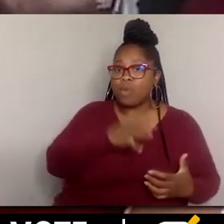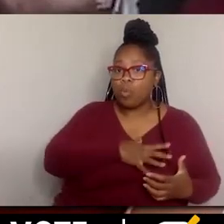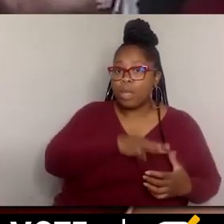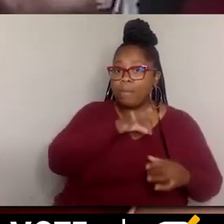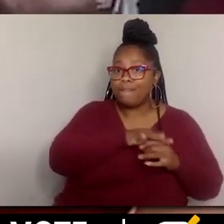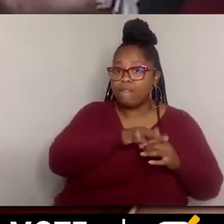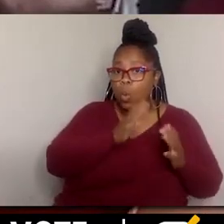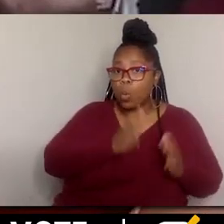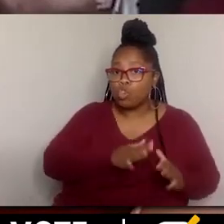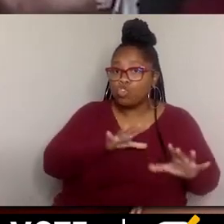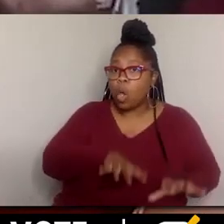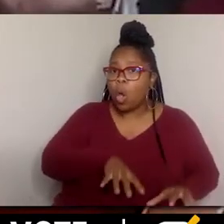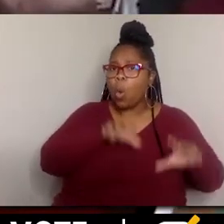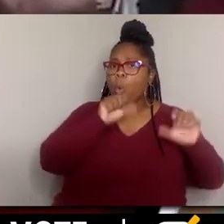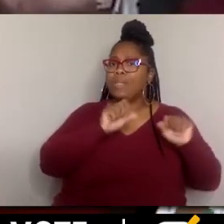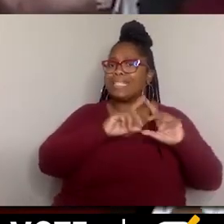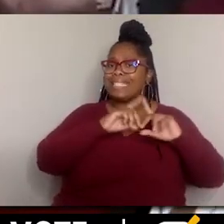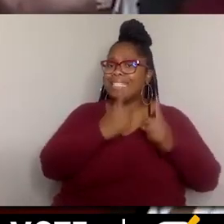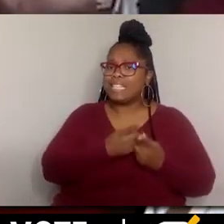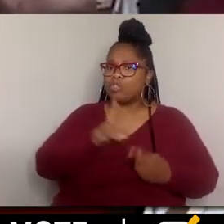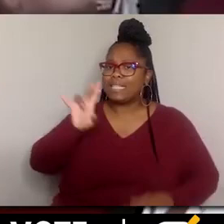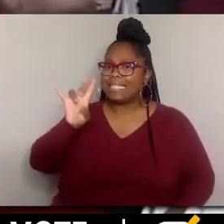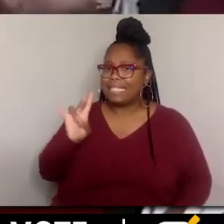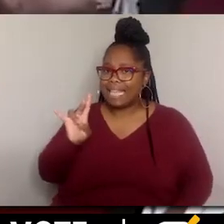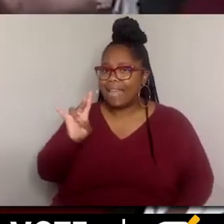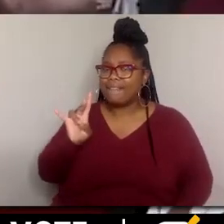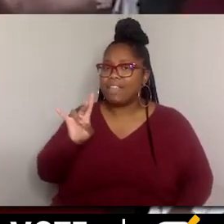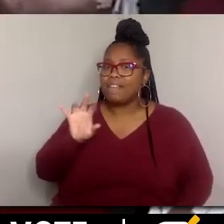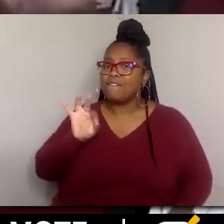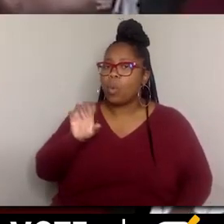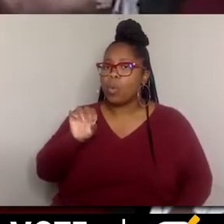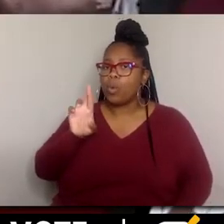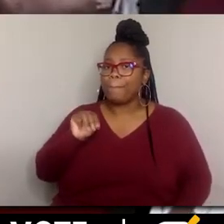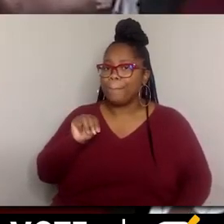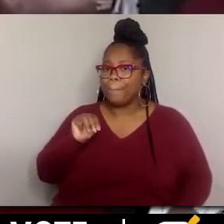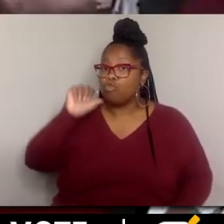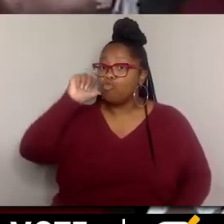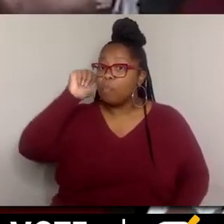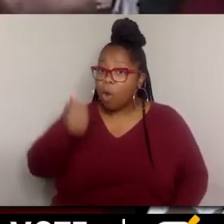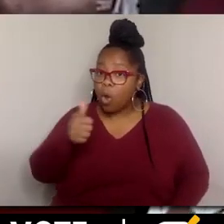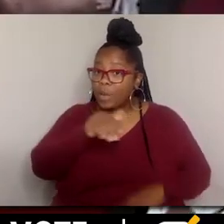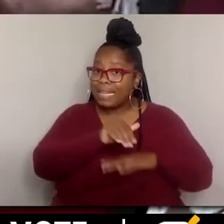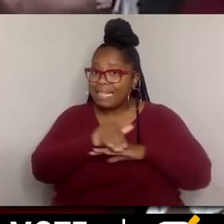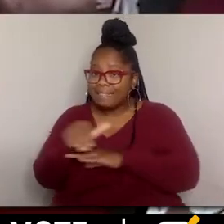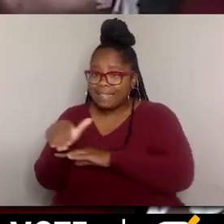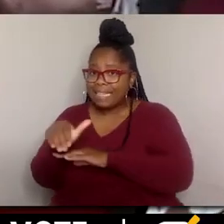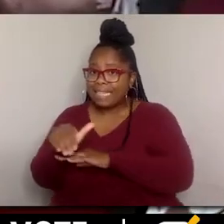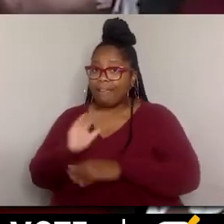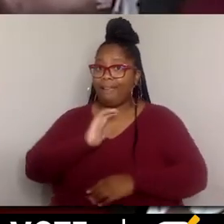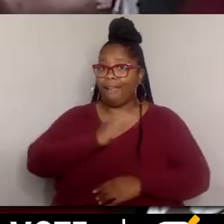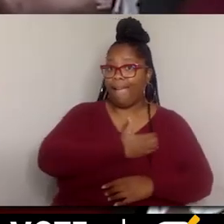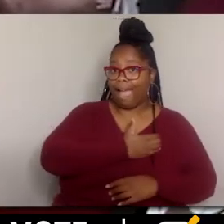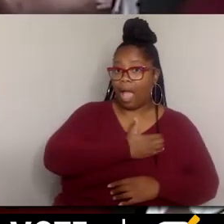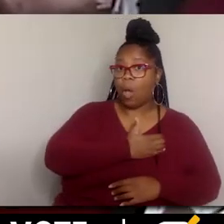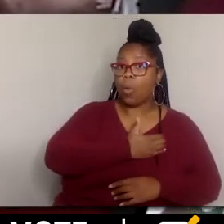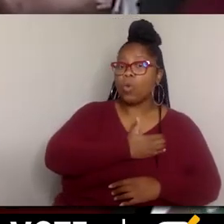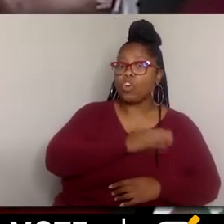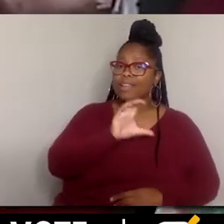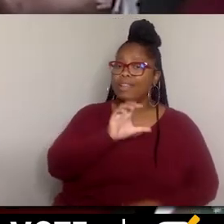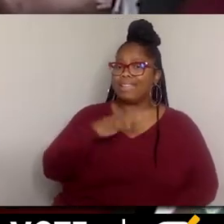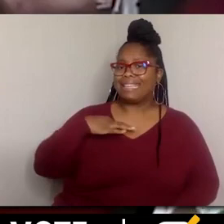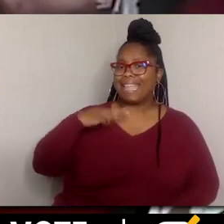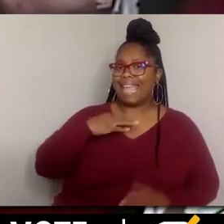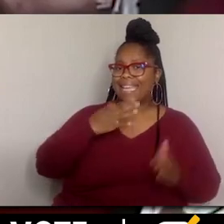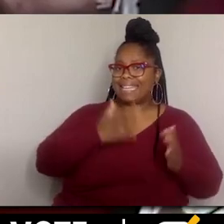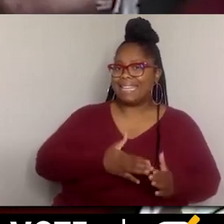are hosting a District 7 candidate forum tomorrow evening where our candidate is speaking.